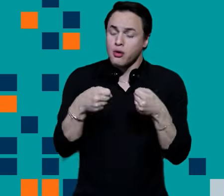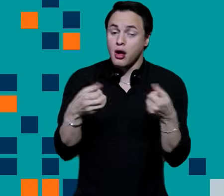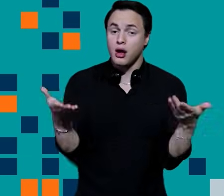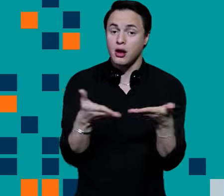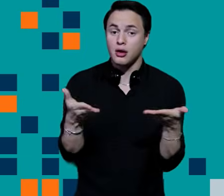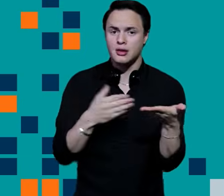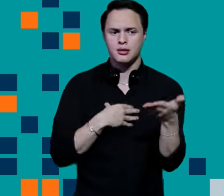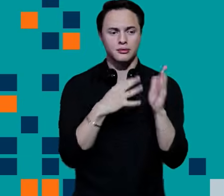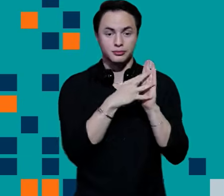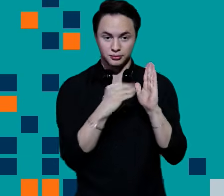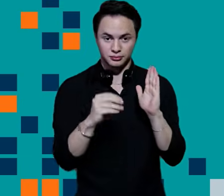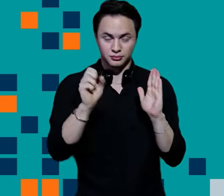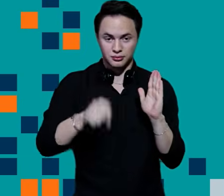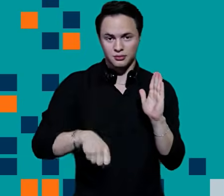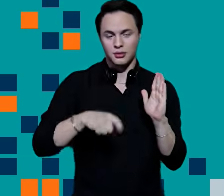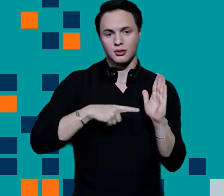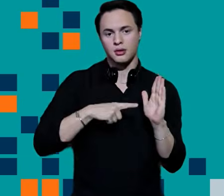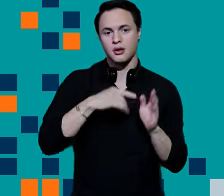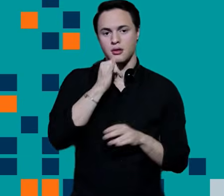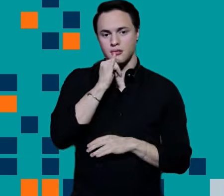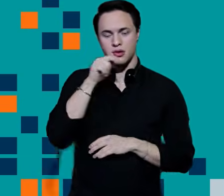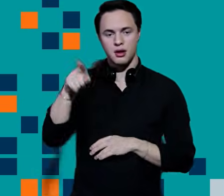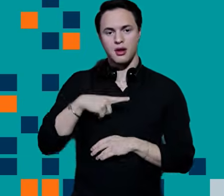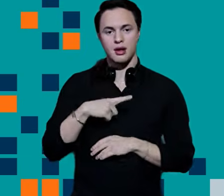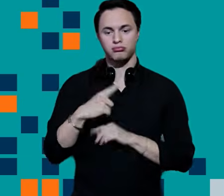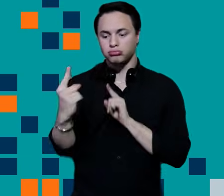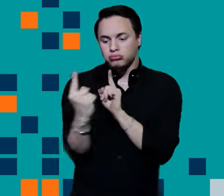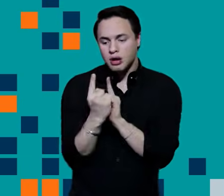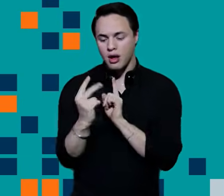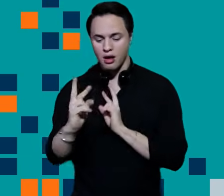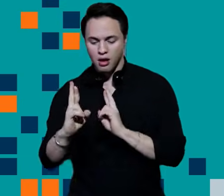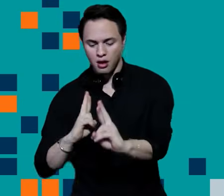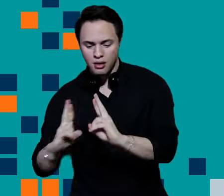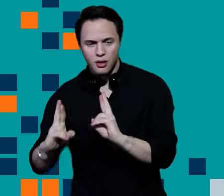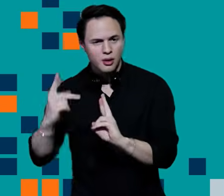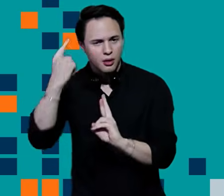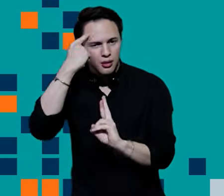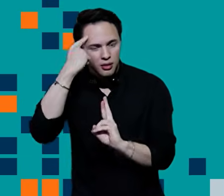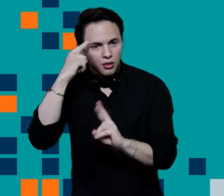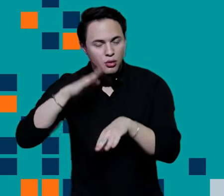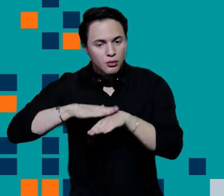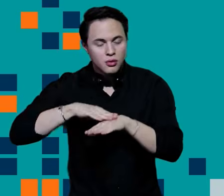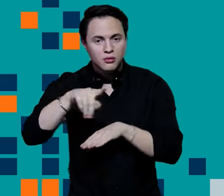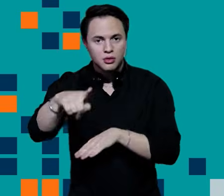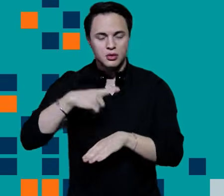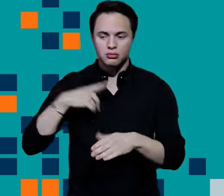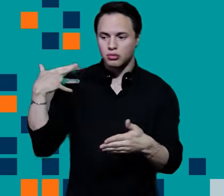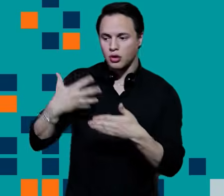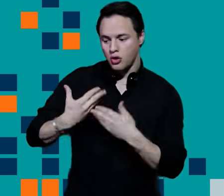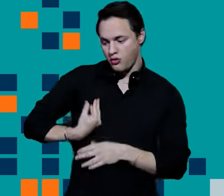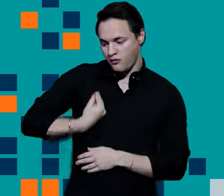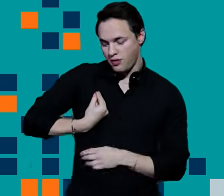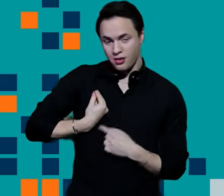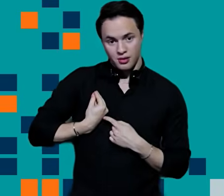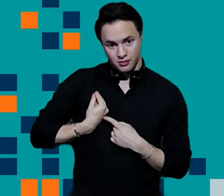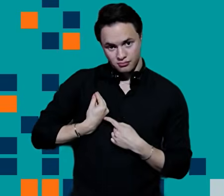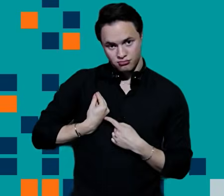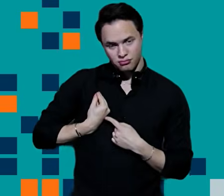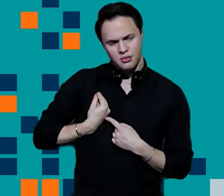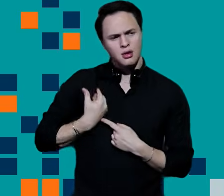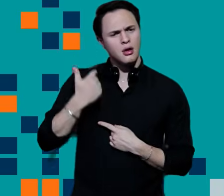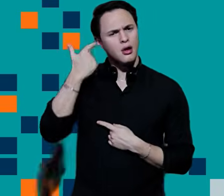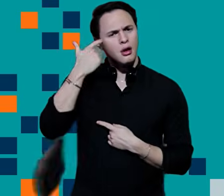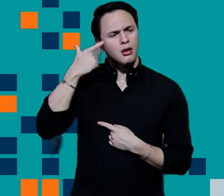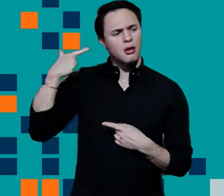What's an example of that? Person-to-person relationship. Think of a mentor that helped you out in your career without asking. They helped